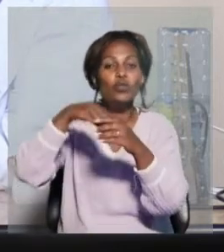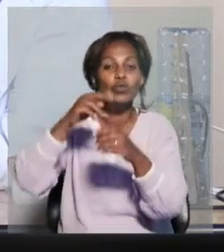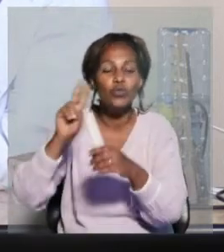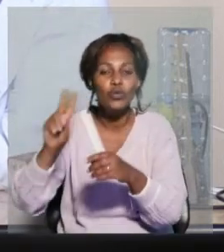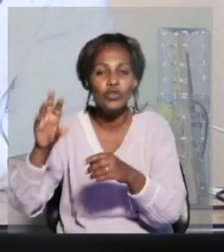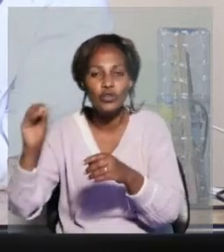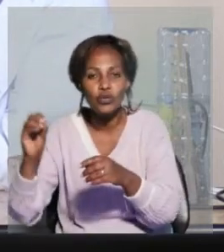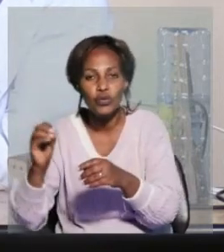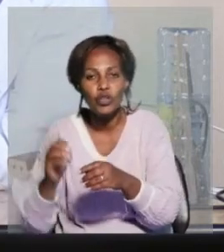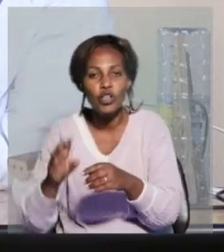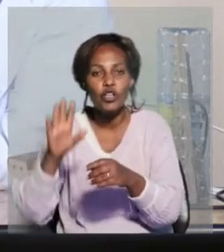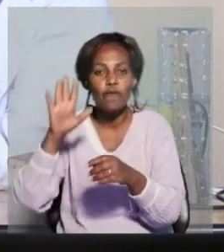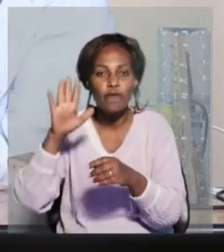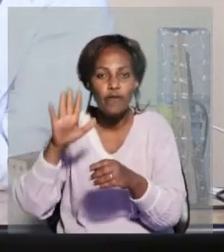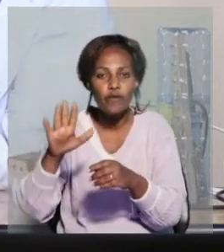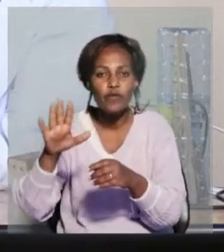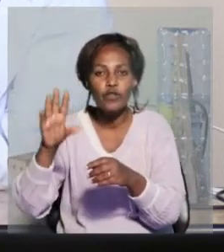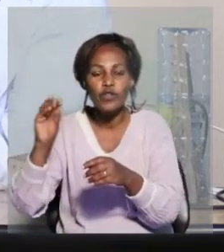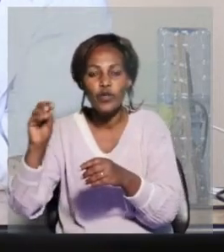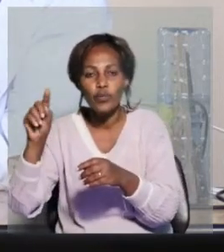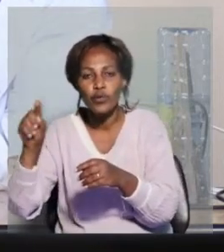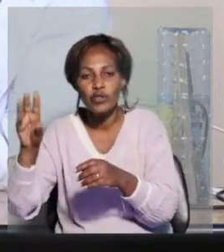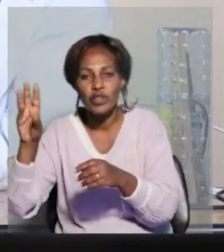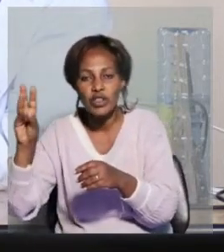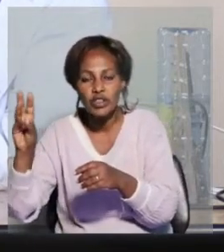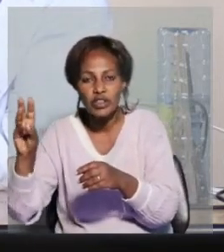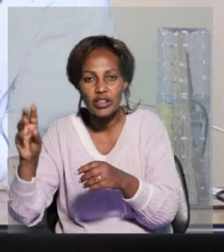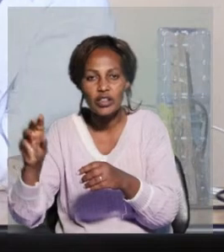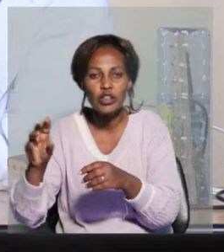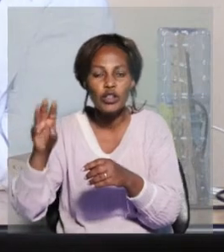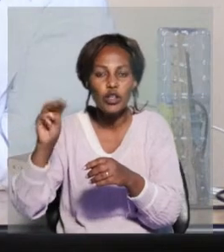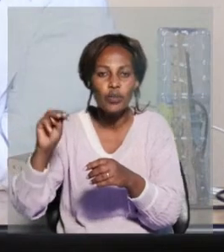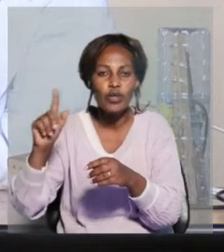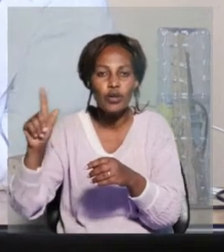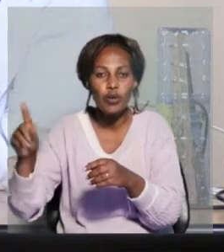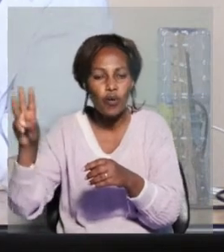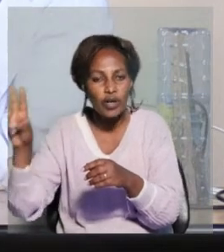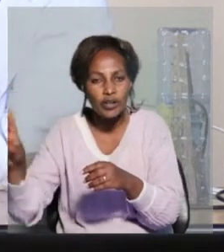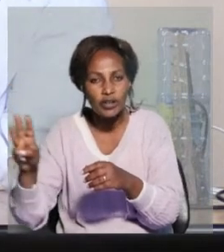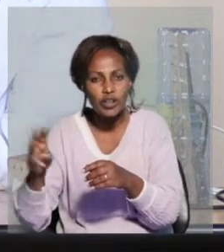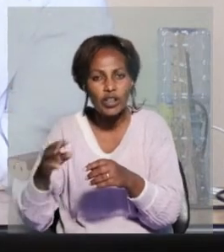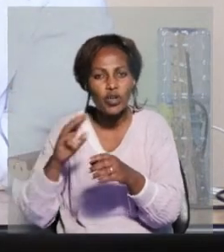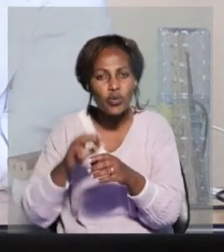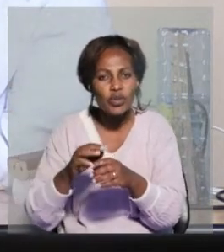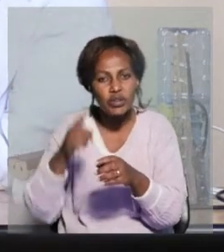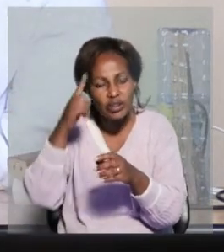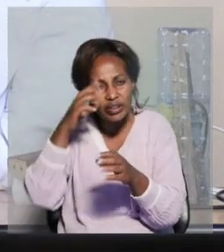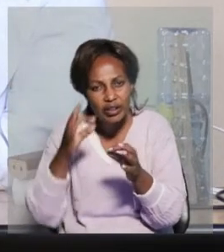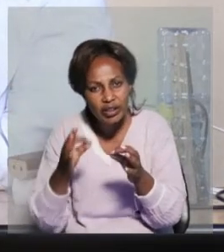for 50.6 milliwatt. Yeah. Now, we